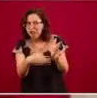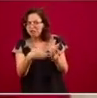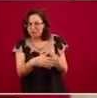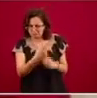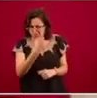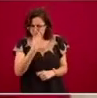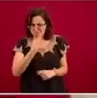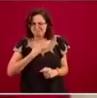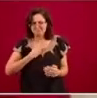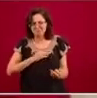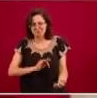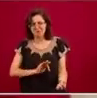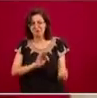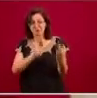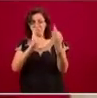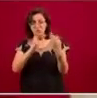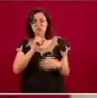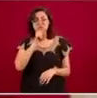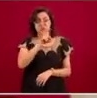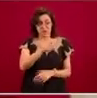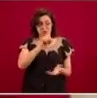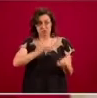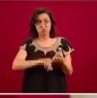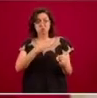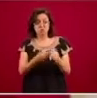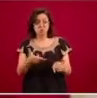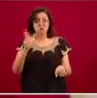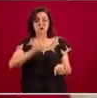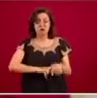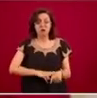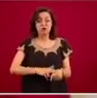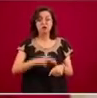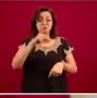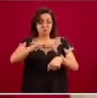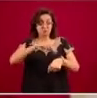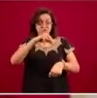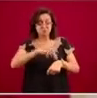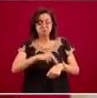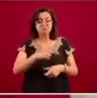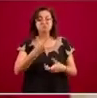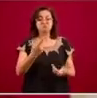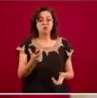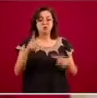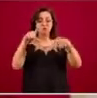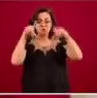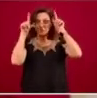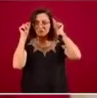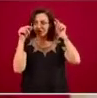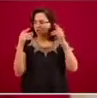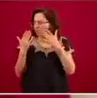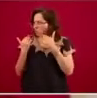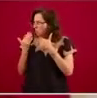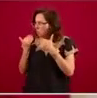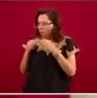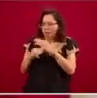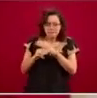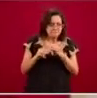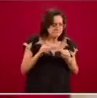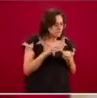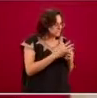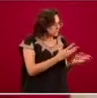those nurses and doctors and health sector personnel. If you're a health worker and you're working at a clinic and